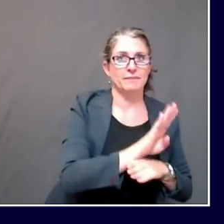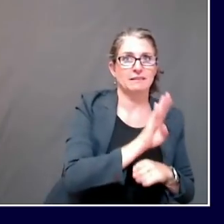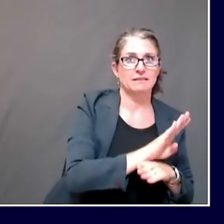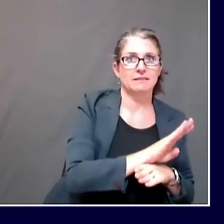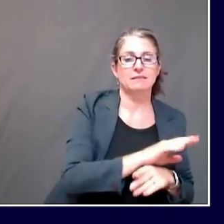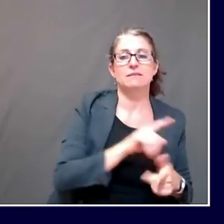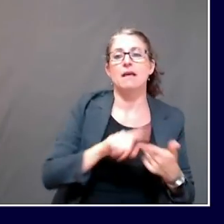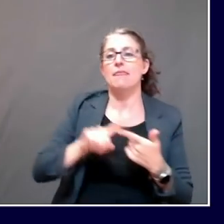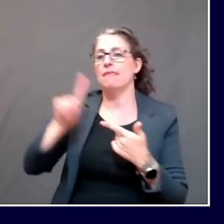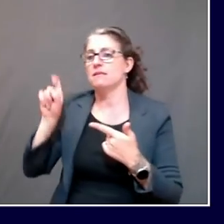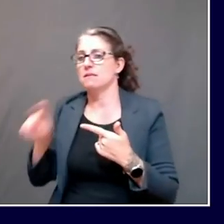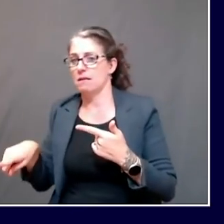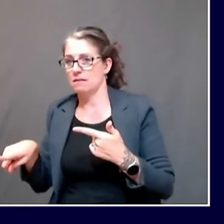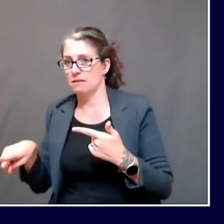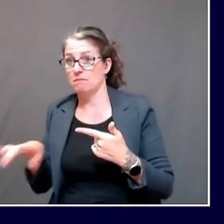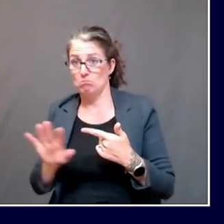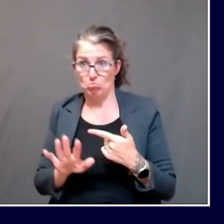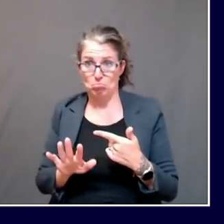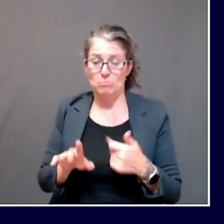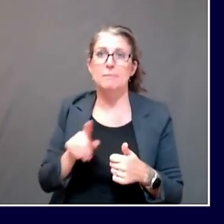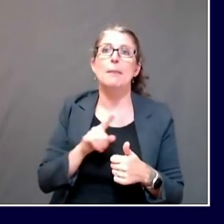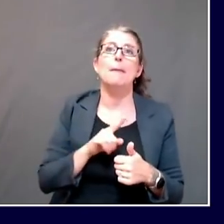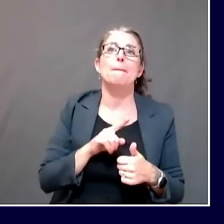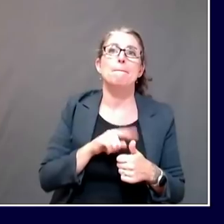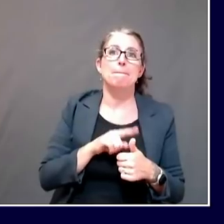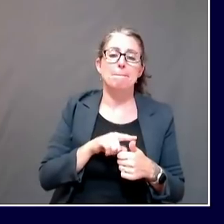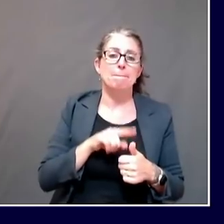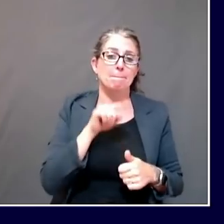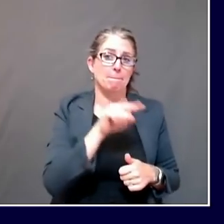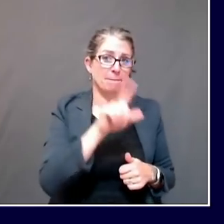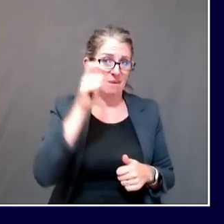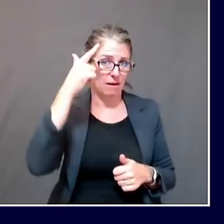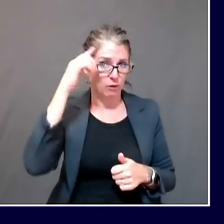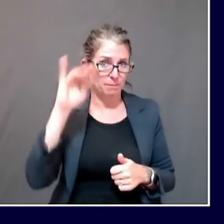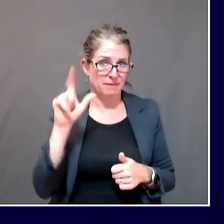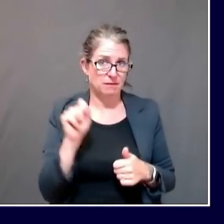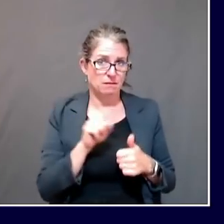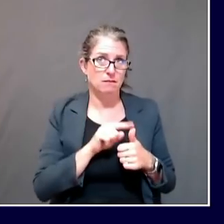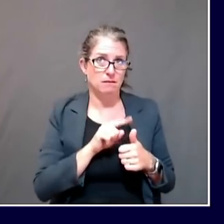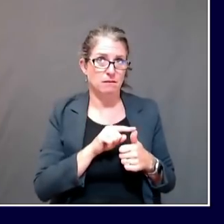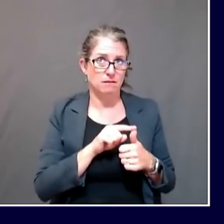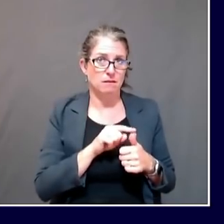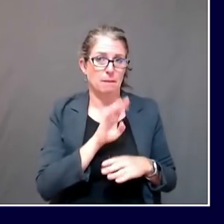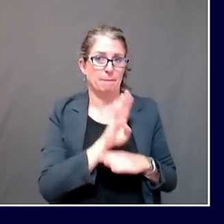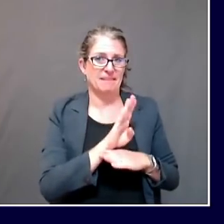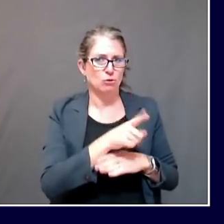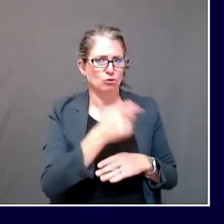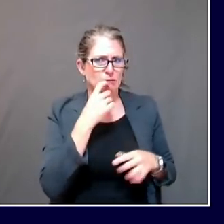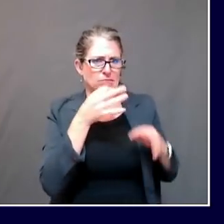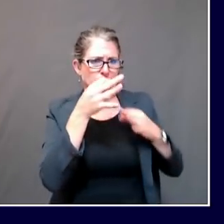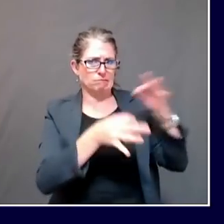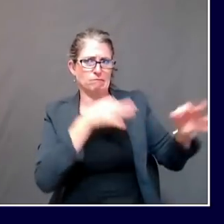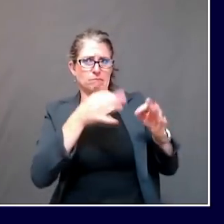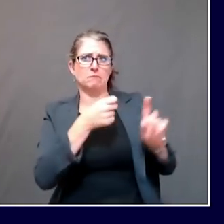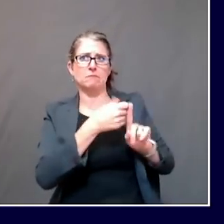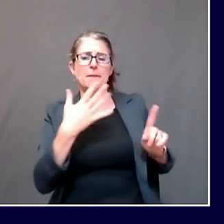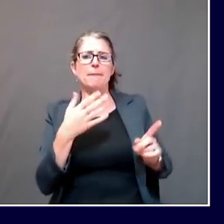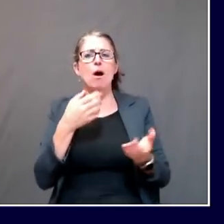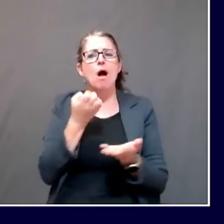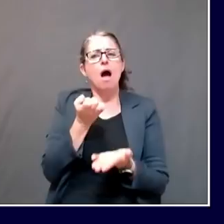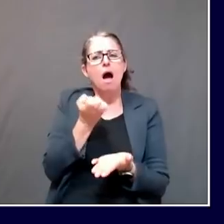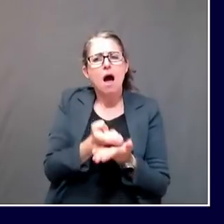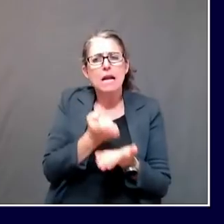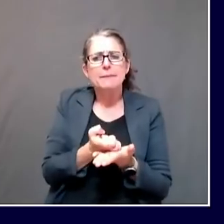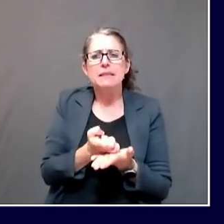Governor Mills, as you talk about the state of the economy, I think we know that there are still many businesses that are still struggling and